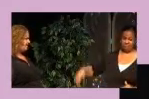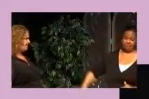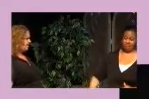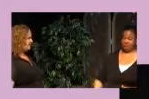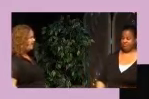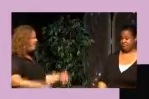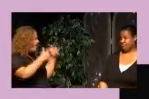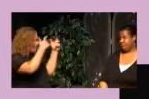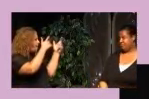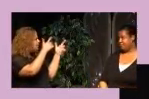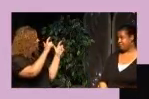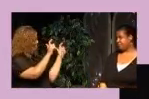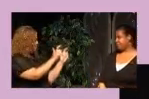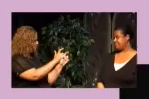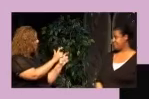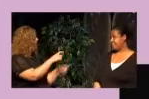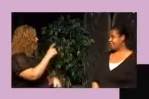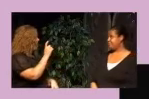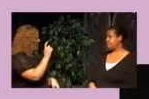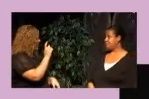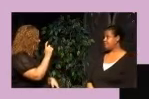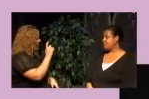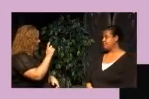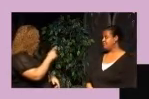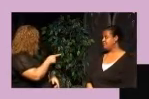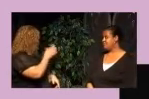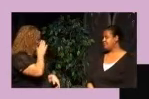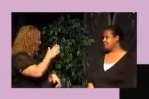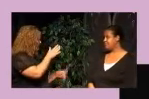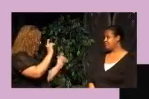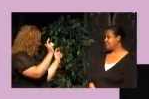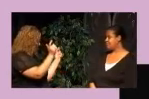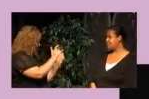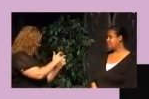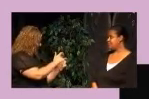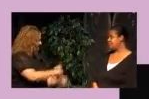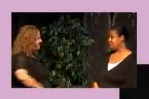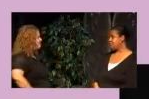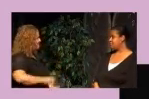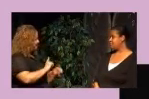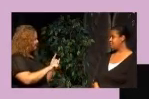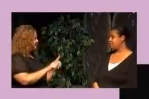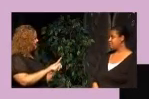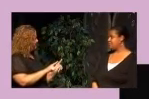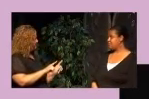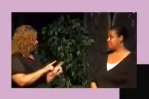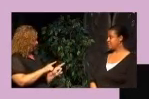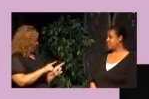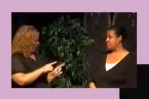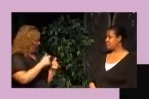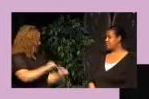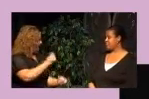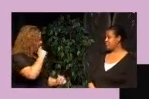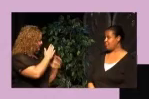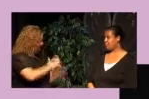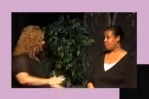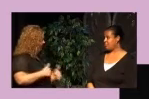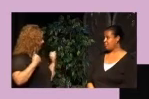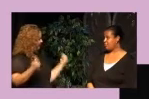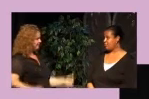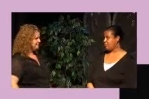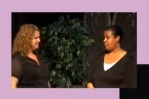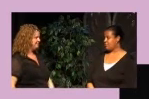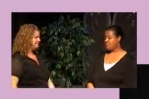I'll just have to take her ass sore off of her. Not that I want him or anything, but anything for a quiet life.